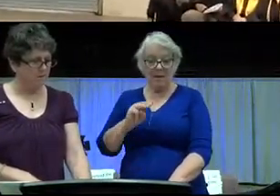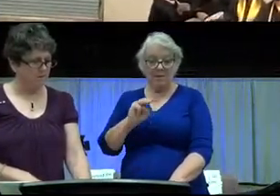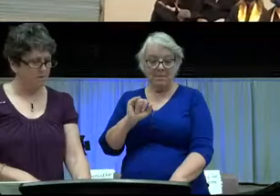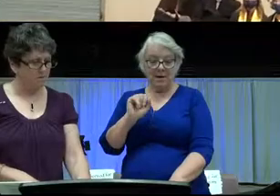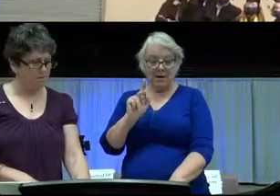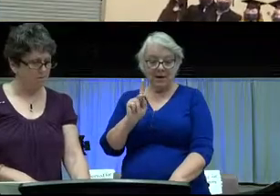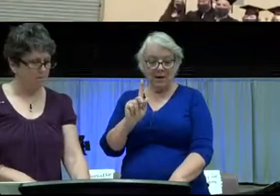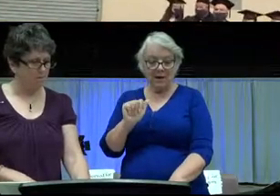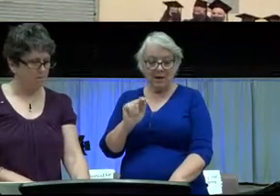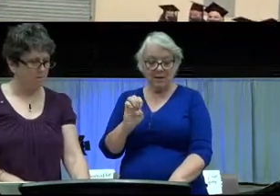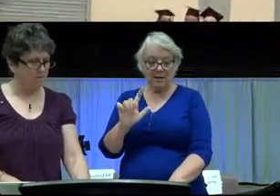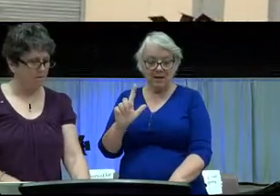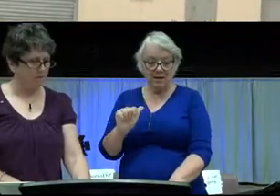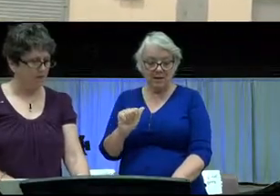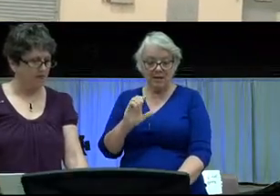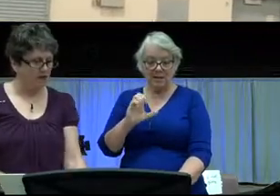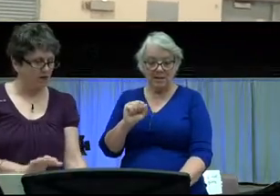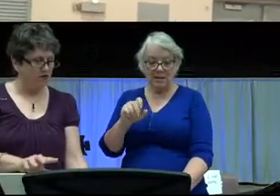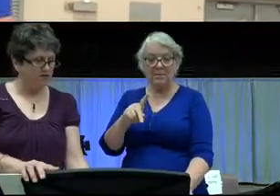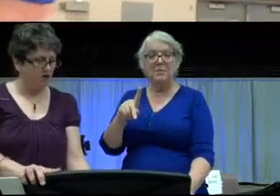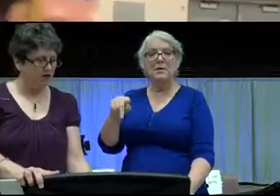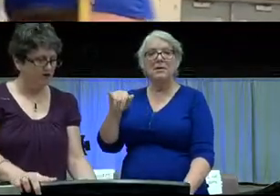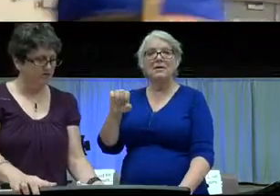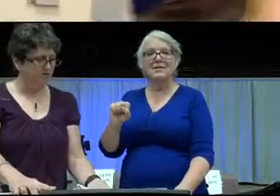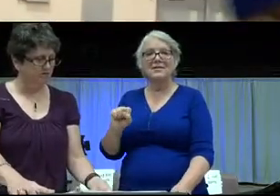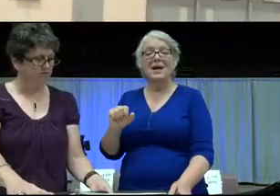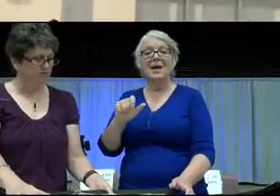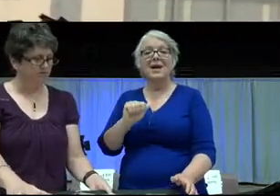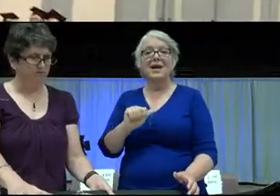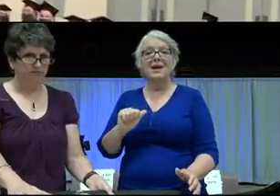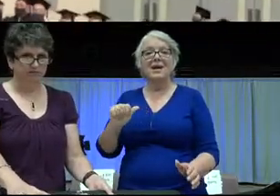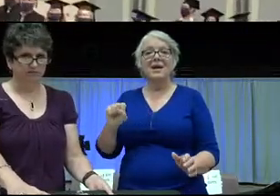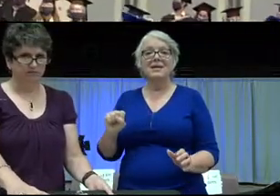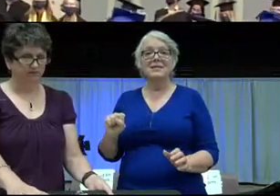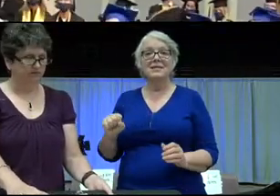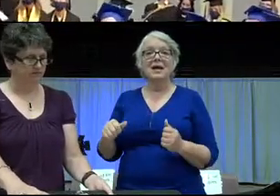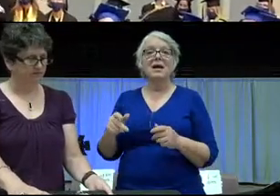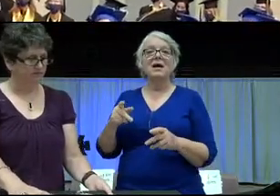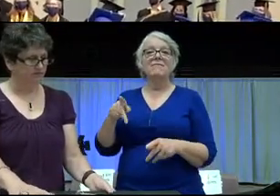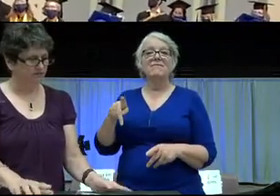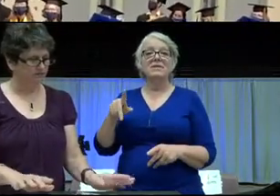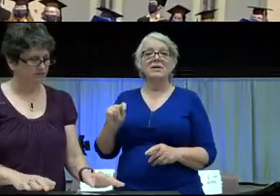Michaela D. Kappas, Associate of Applied Science, Physical Therapist Assistant.